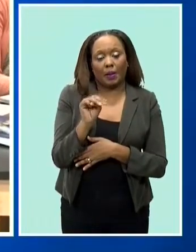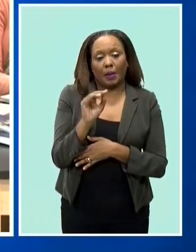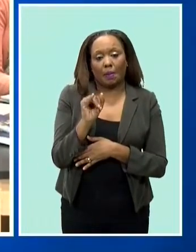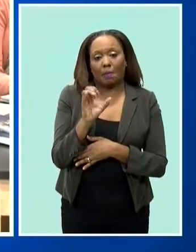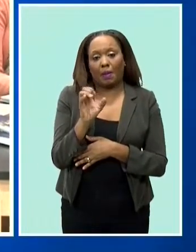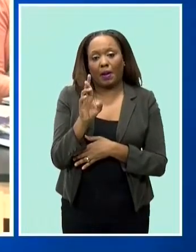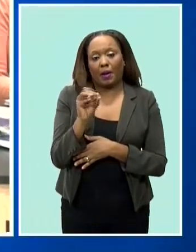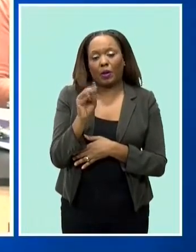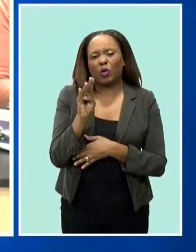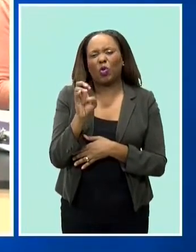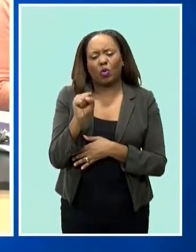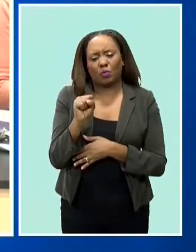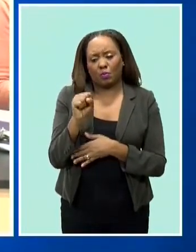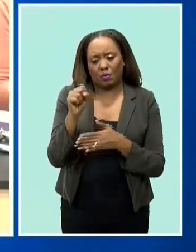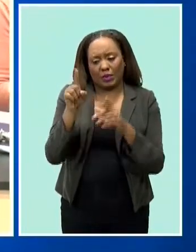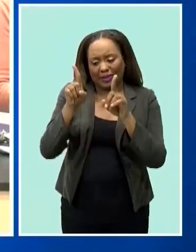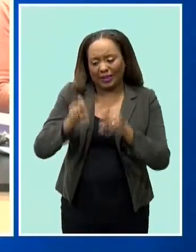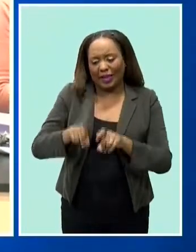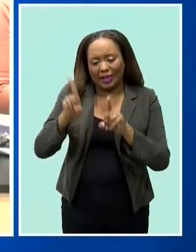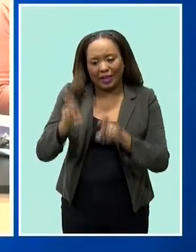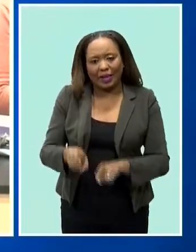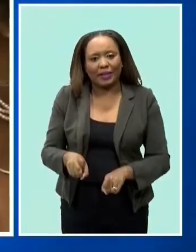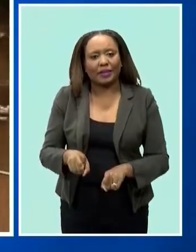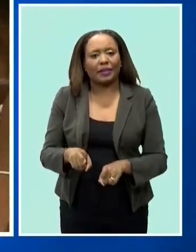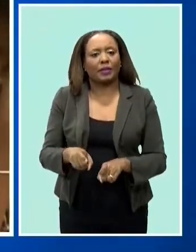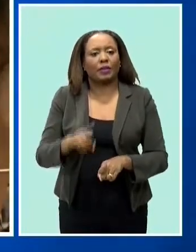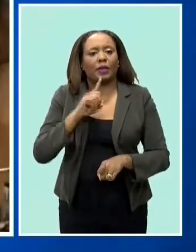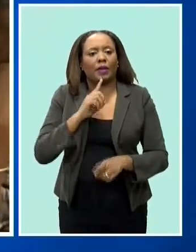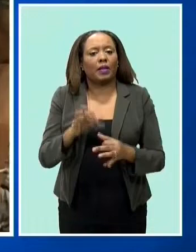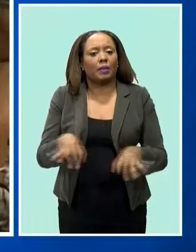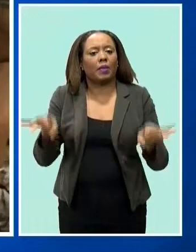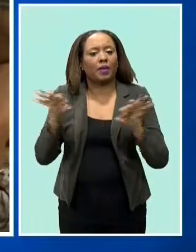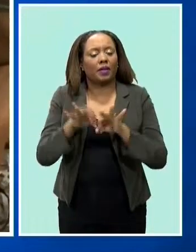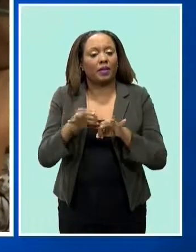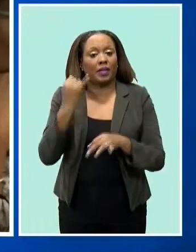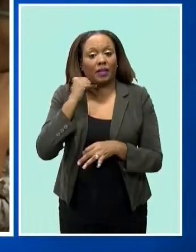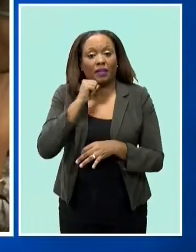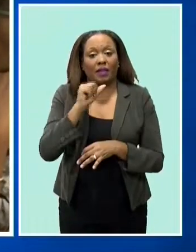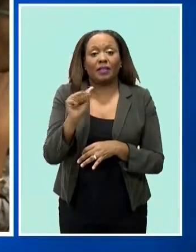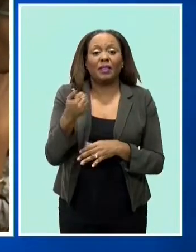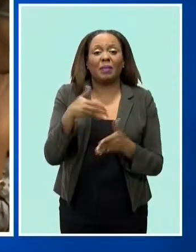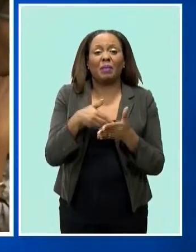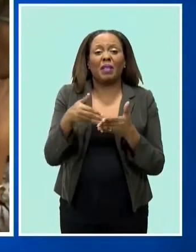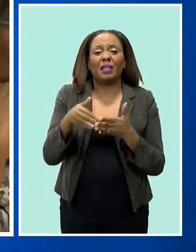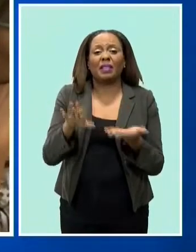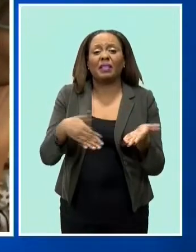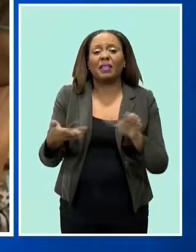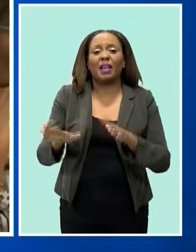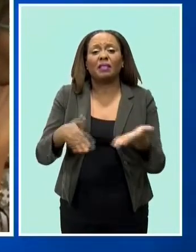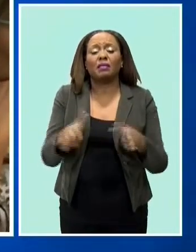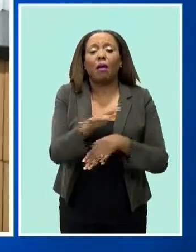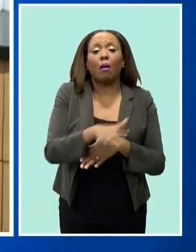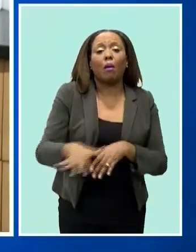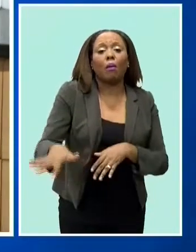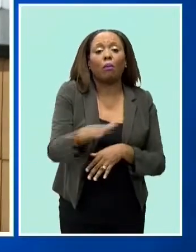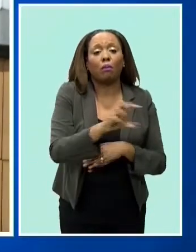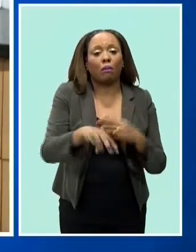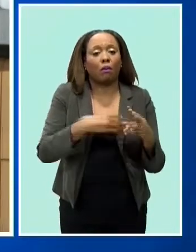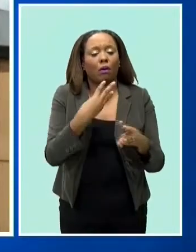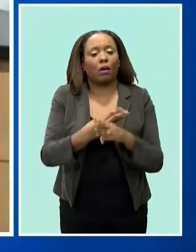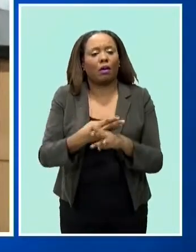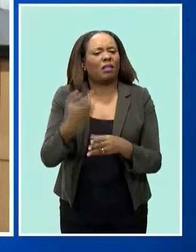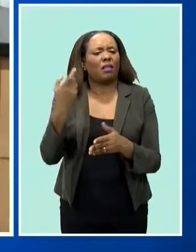to an era before antibiotics, potentially causing up to 10 million deaths and costing the world economy as much as